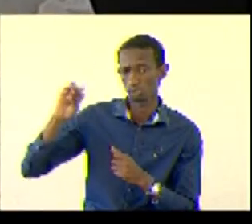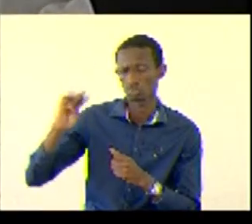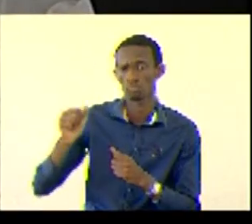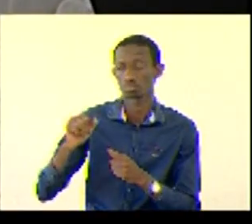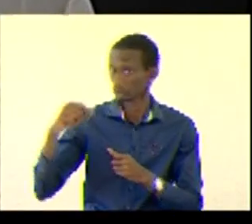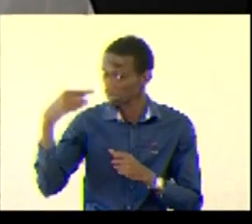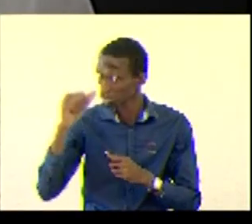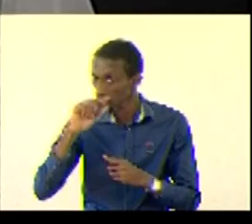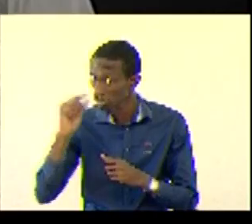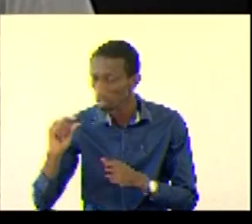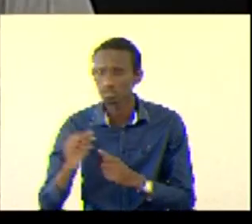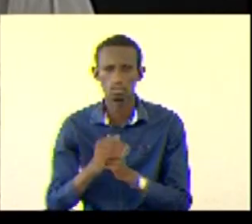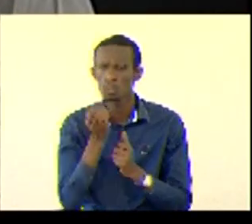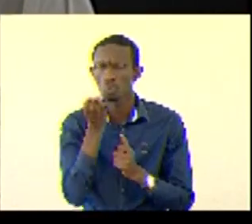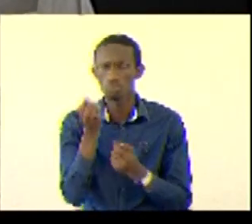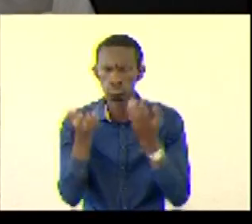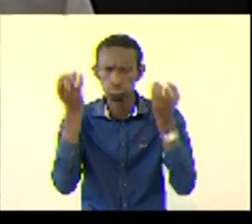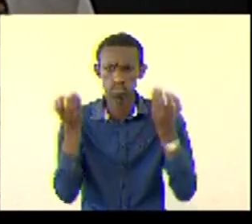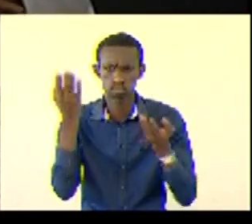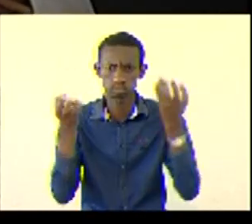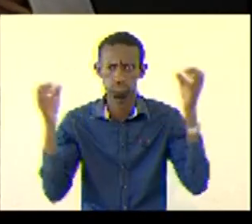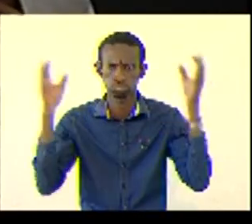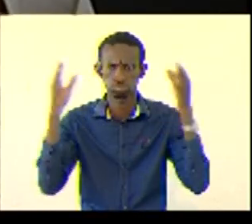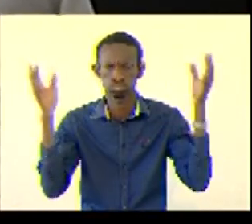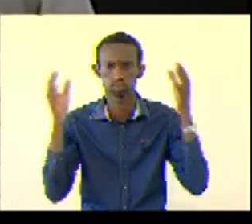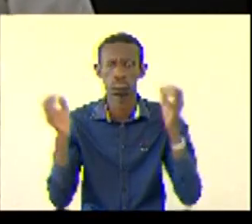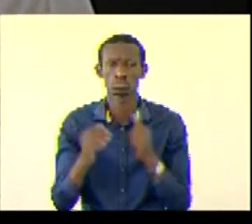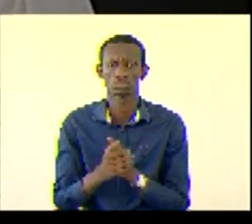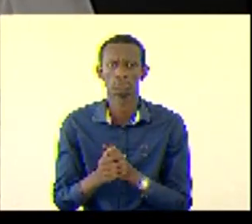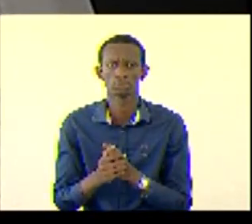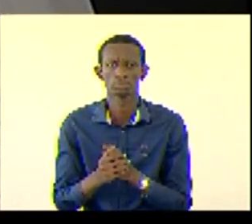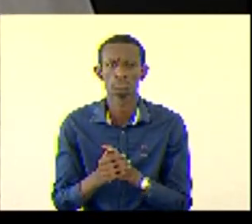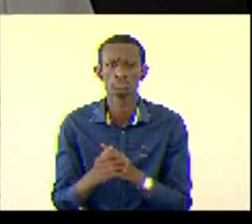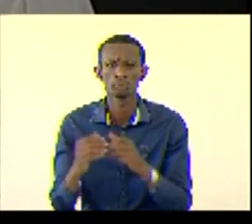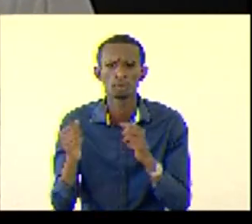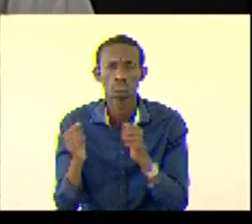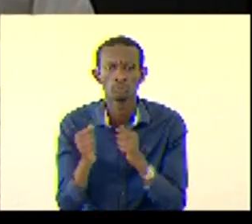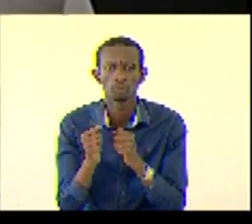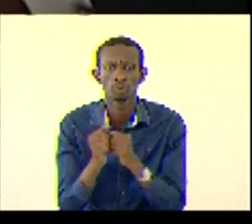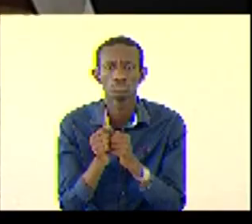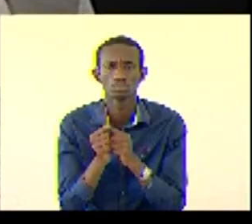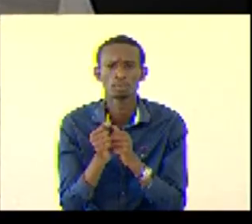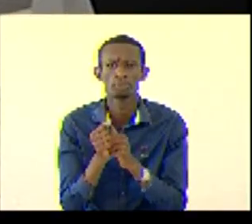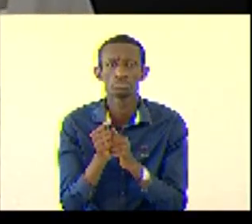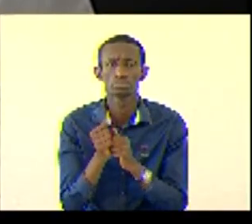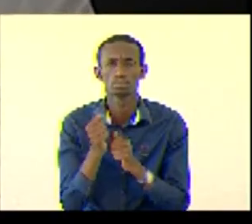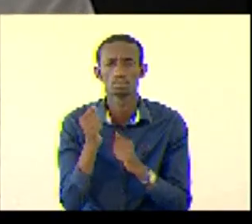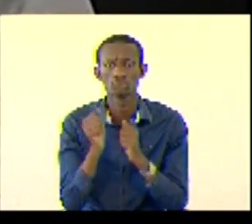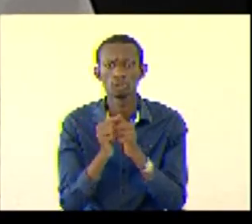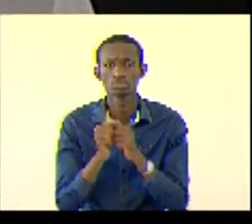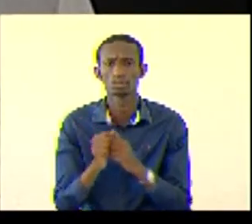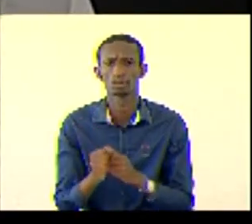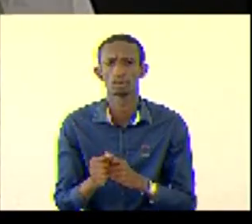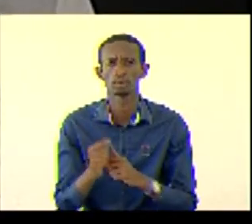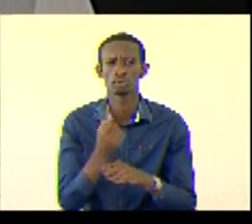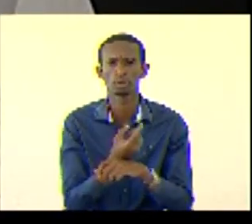10 seconds intervals, and the results obtained as follows. So the results are here. We have